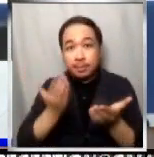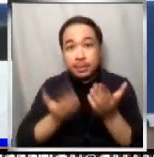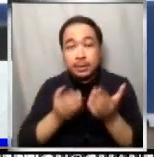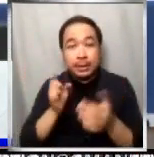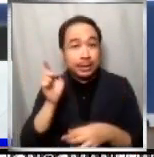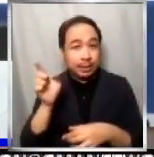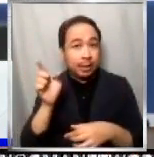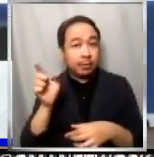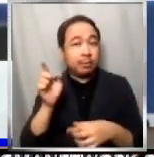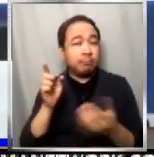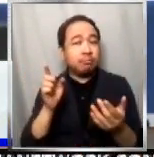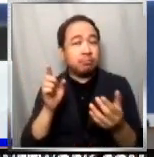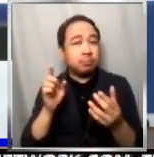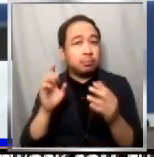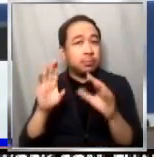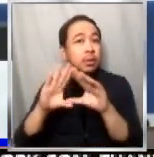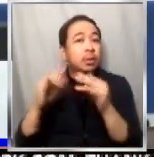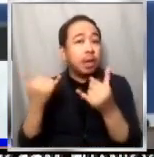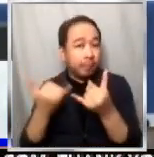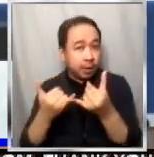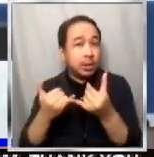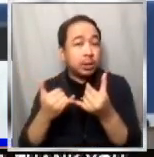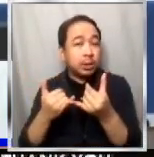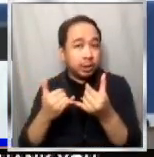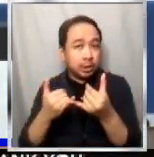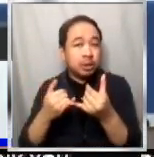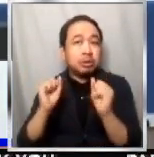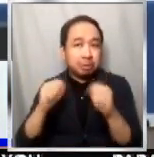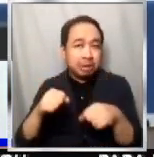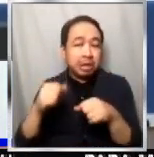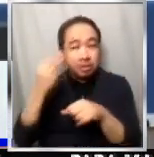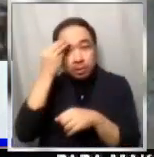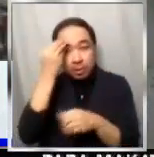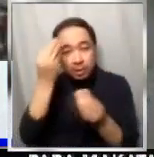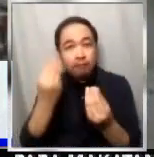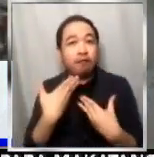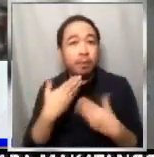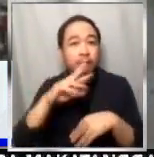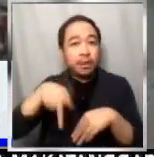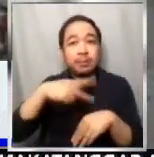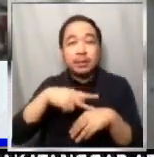there'll be room to hear about when potential vaccine deliveries can happen.